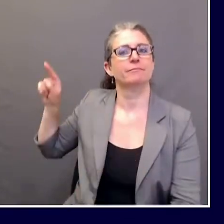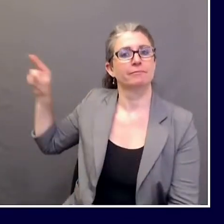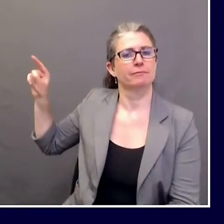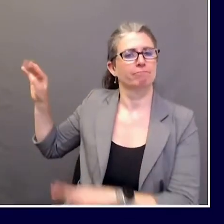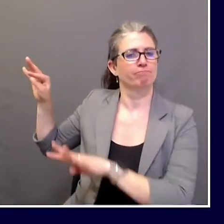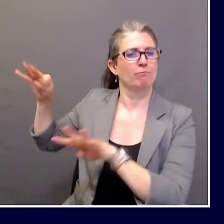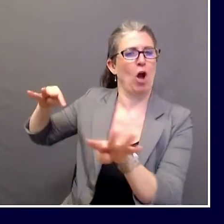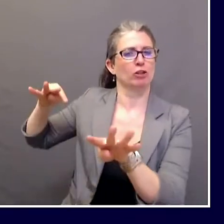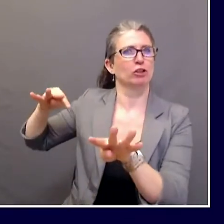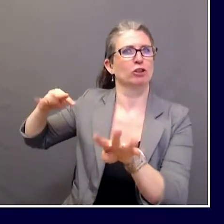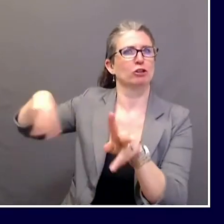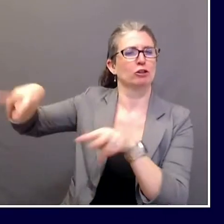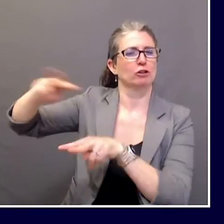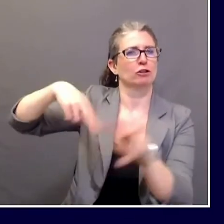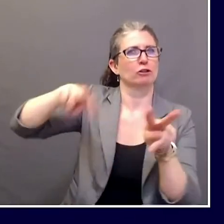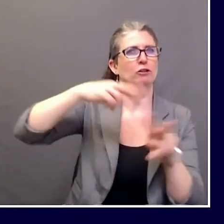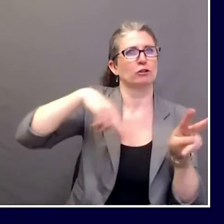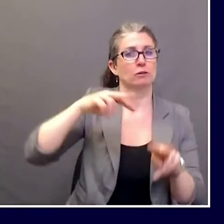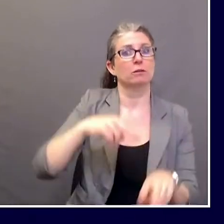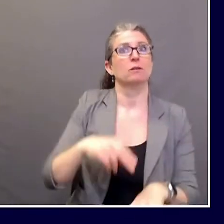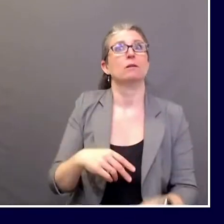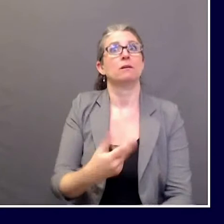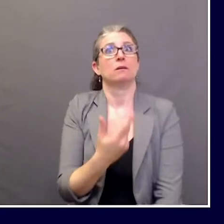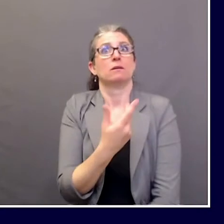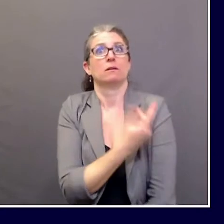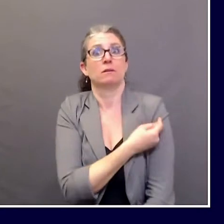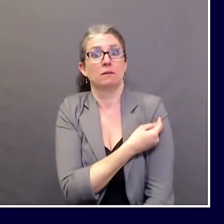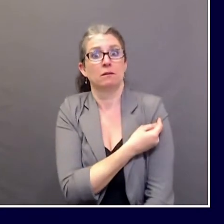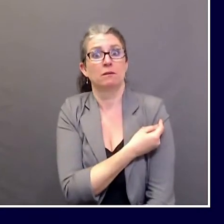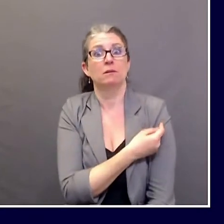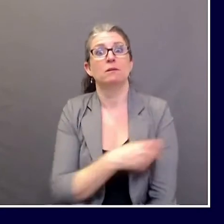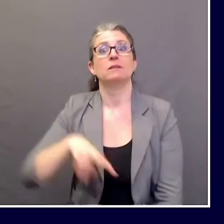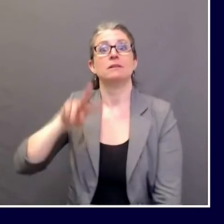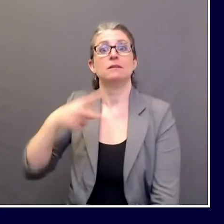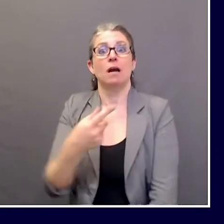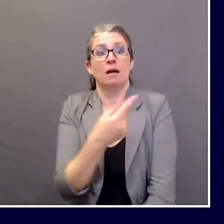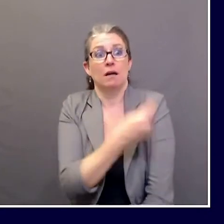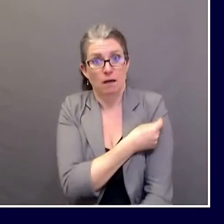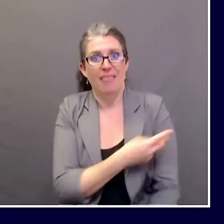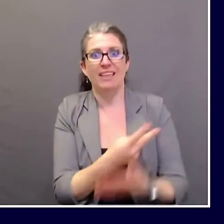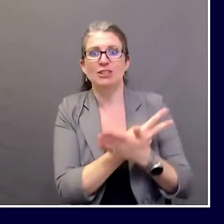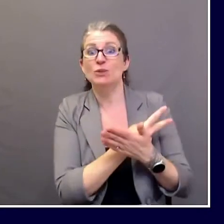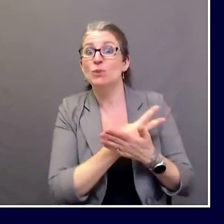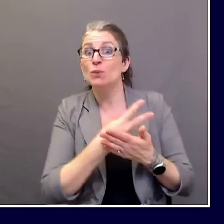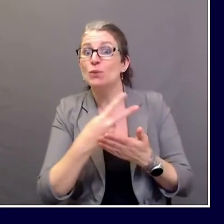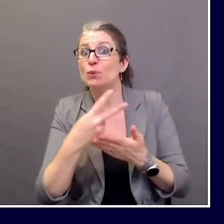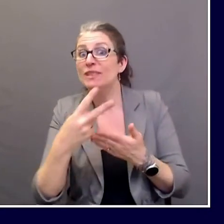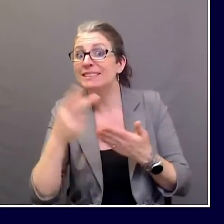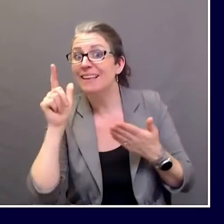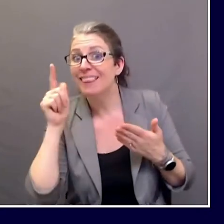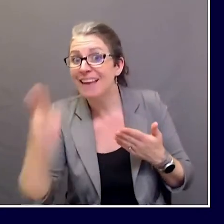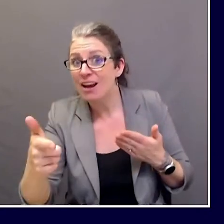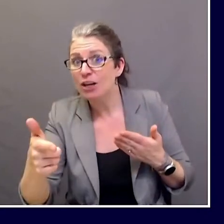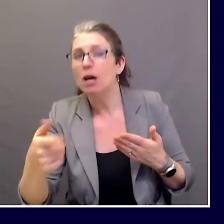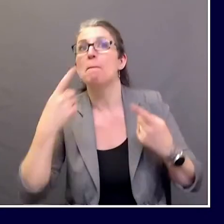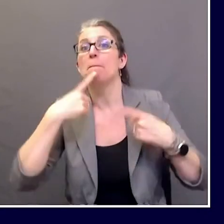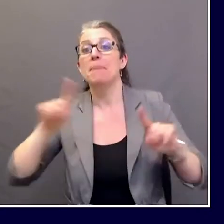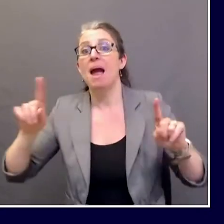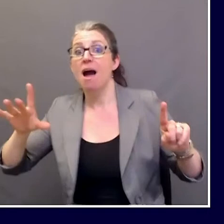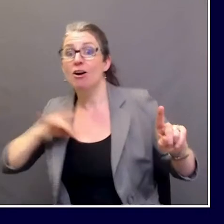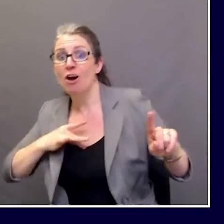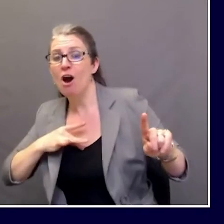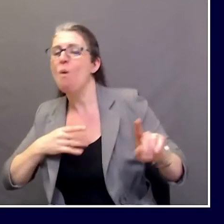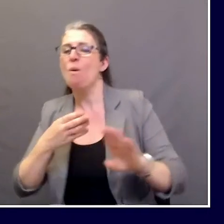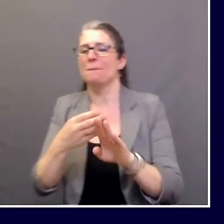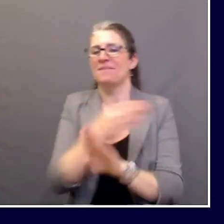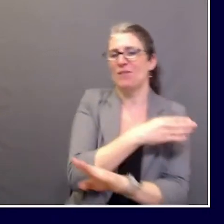second vaccine, so on and so forth. So that number may be higher now, but as of late last week, it stood at 64. And do you know if any of those folks